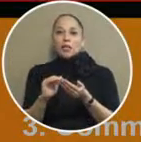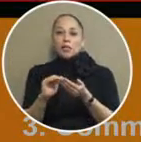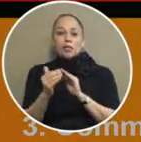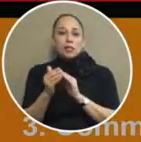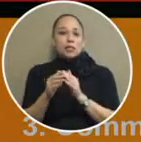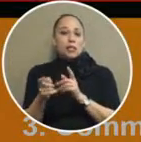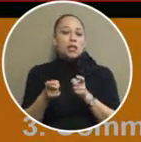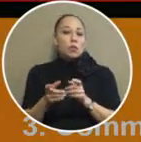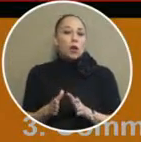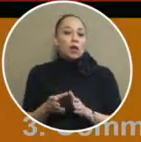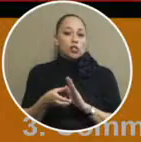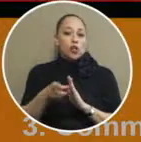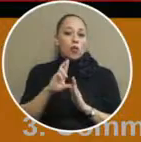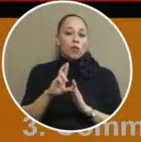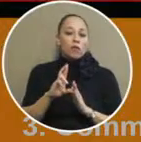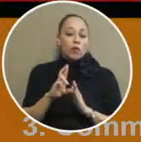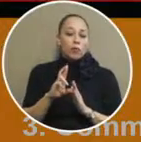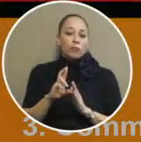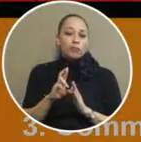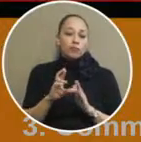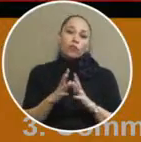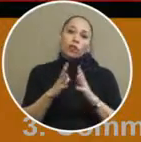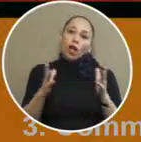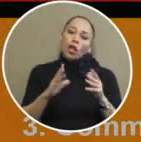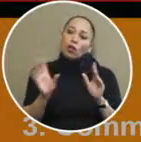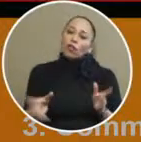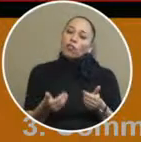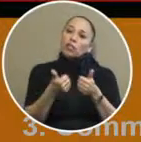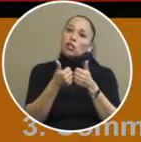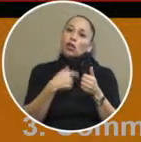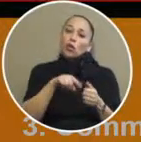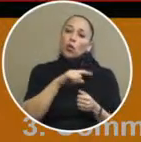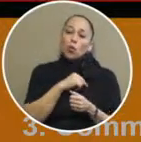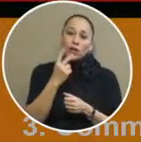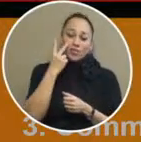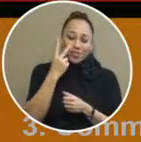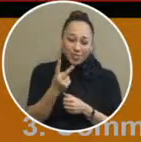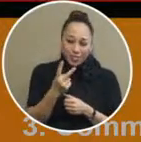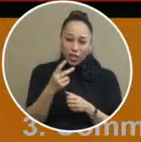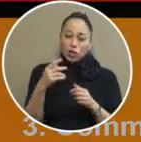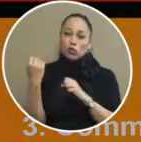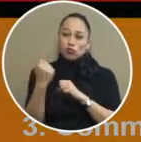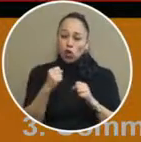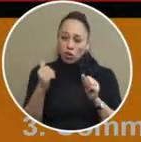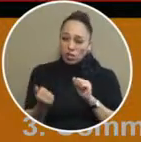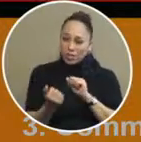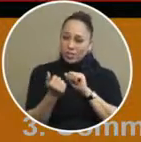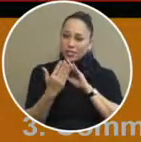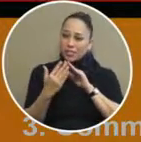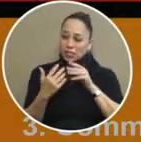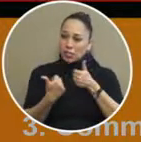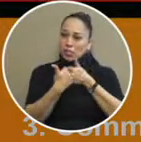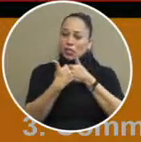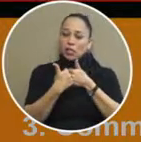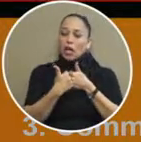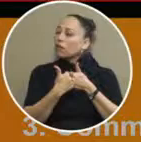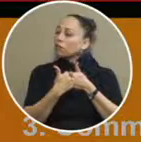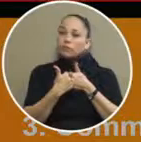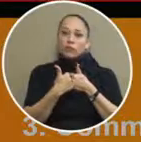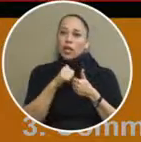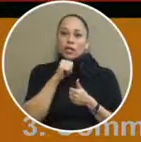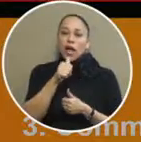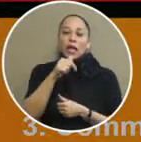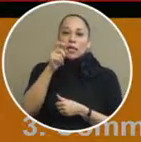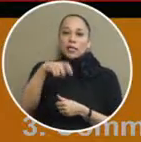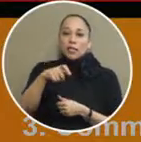overview, is that a lot of the challenges that we're seeing, the deep challenges that we're trying to address, are not